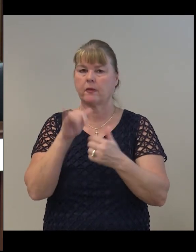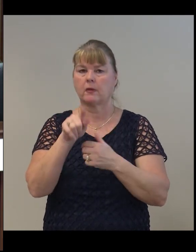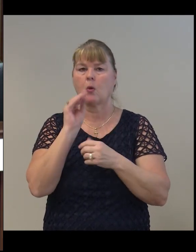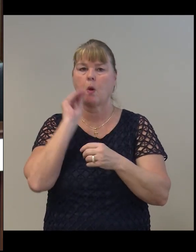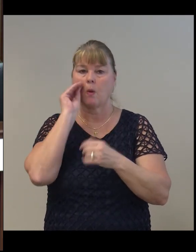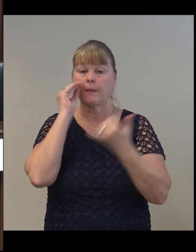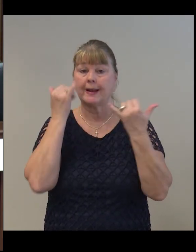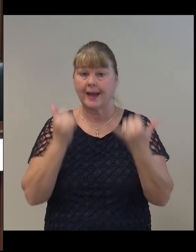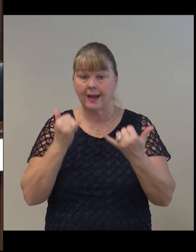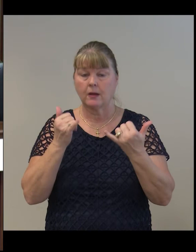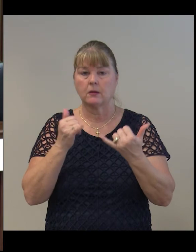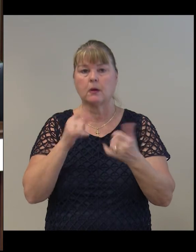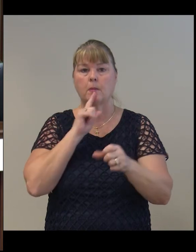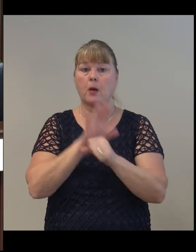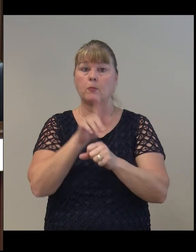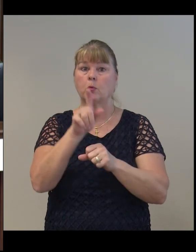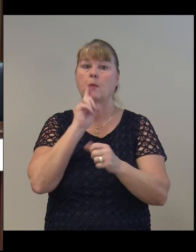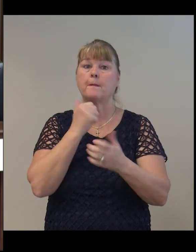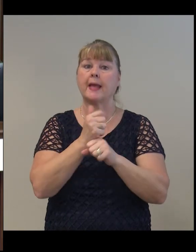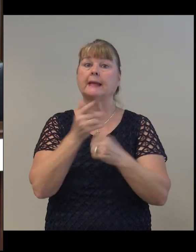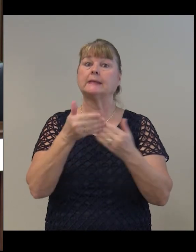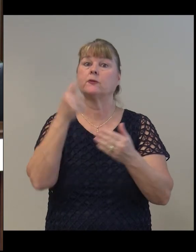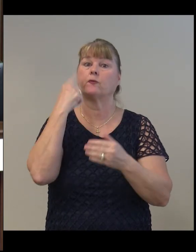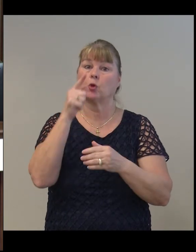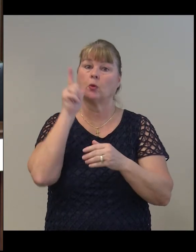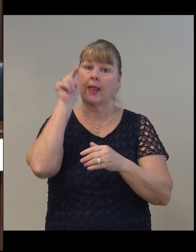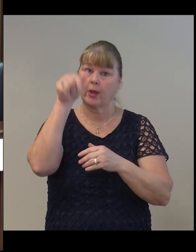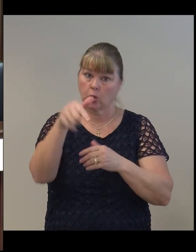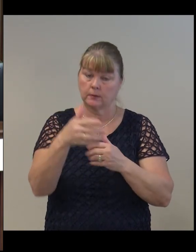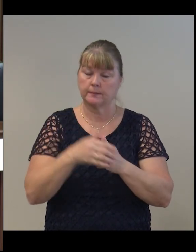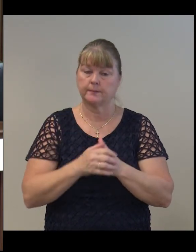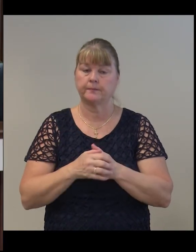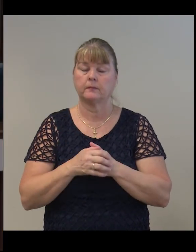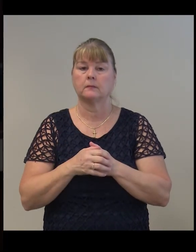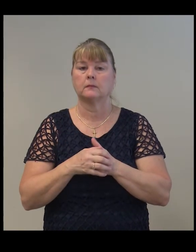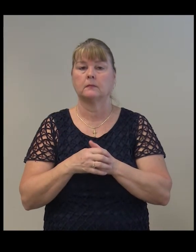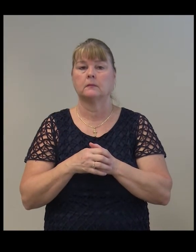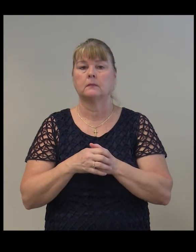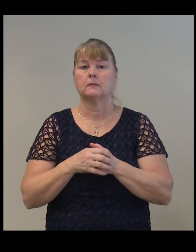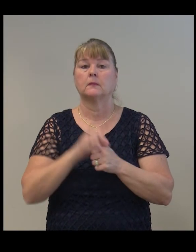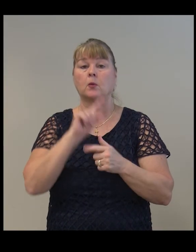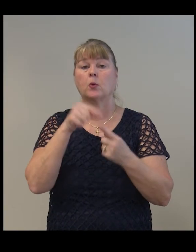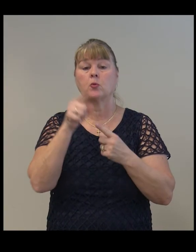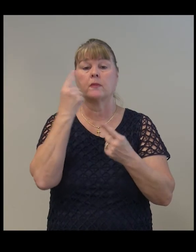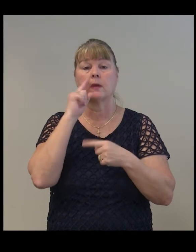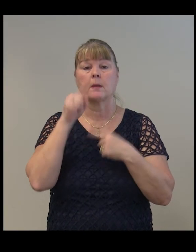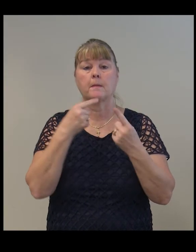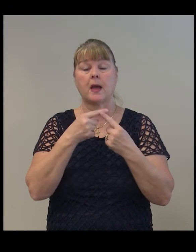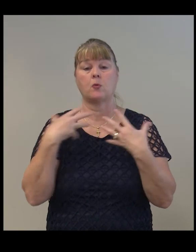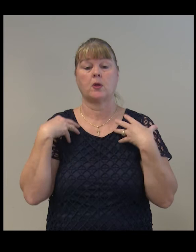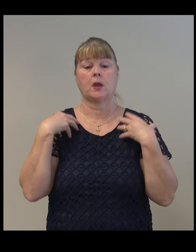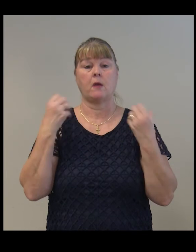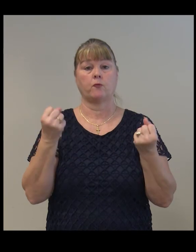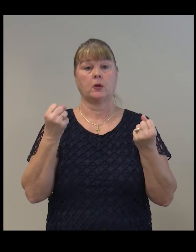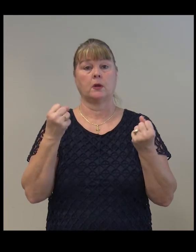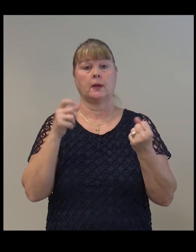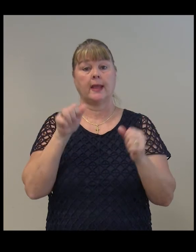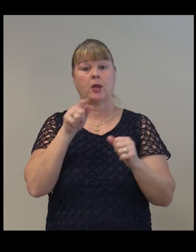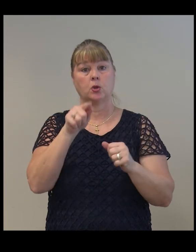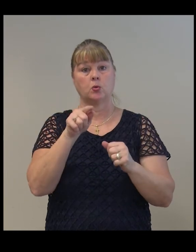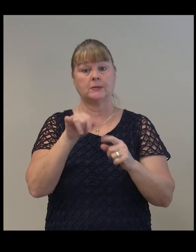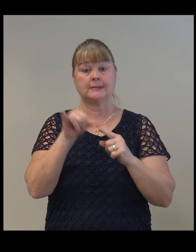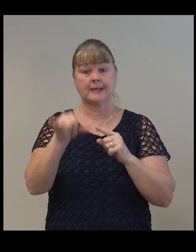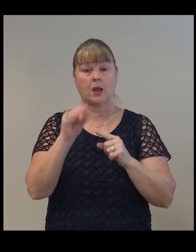things inside of your home now, and I promise you it will make your life that much easier later. When you're thinking about recovery, can